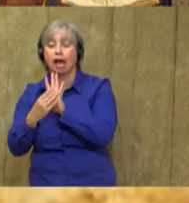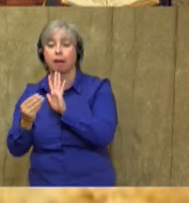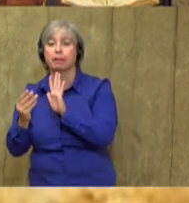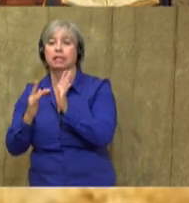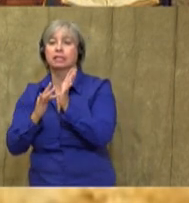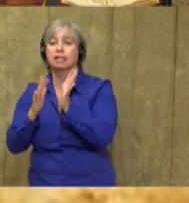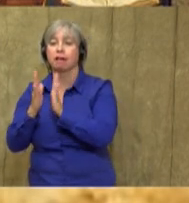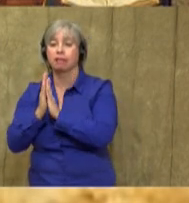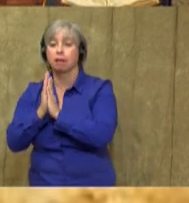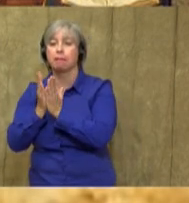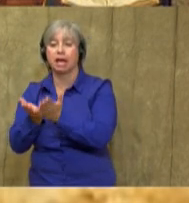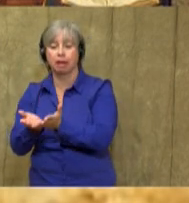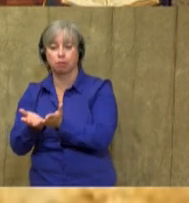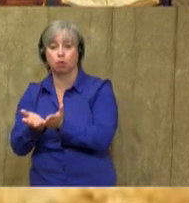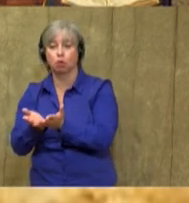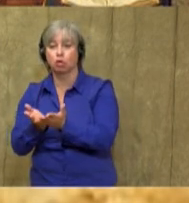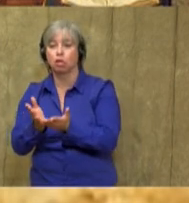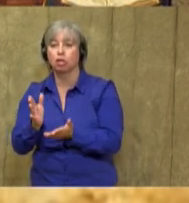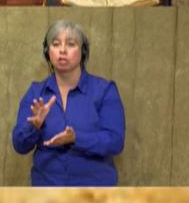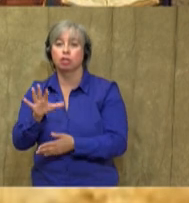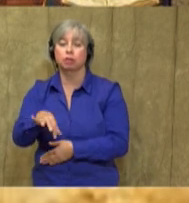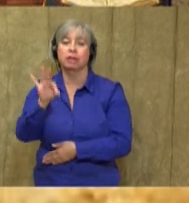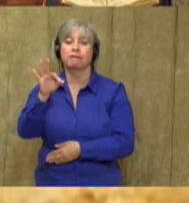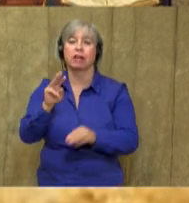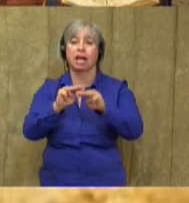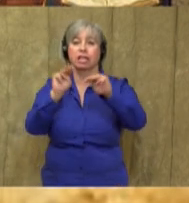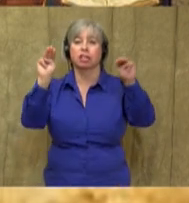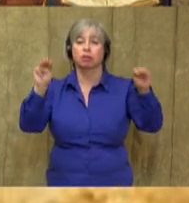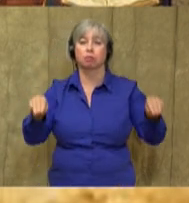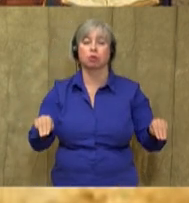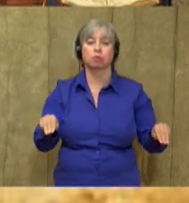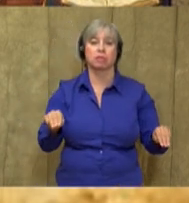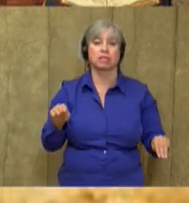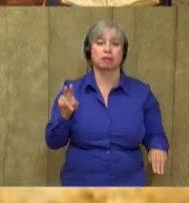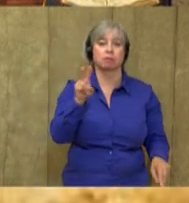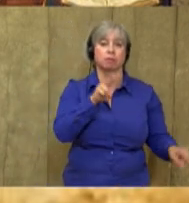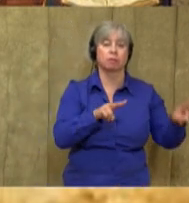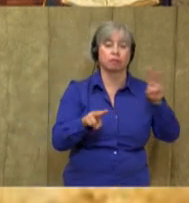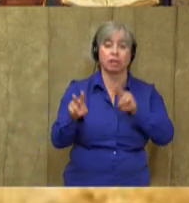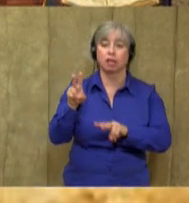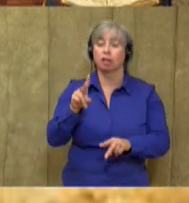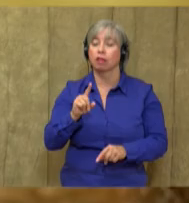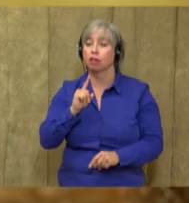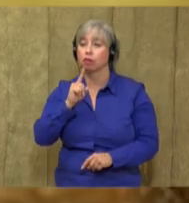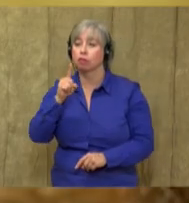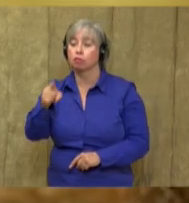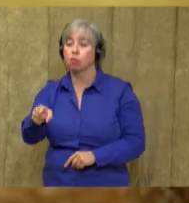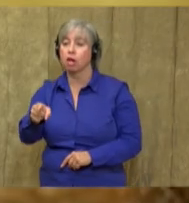and you can find them in different museums all over the world. There's actually one of them in Washington, D.C.